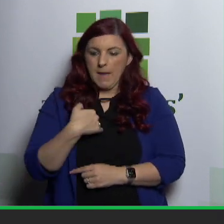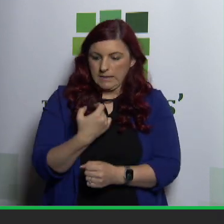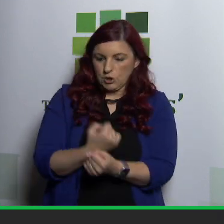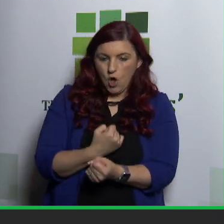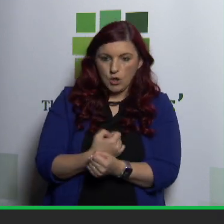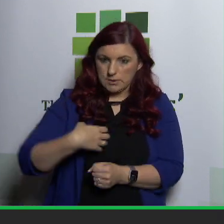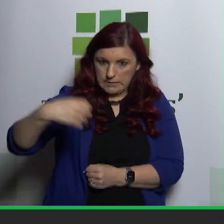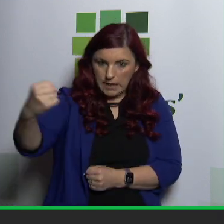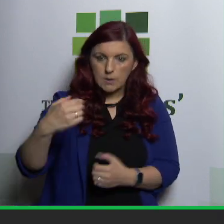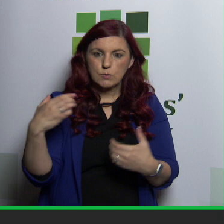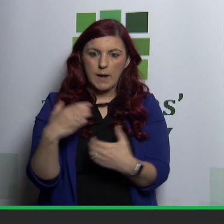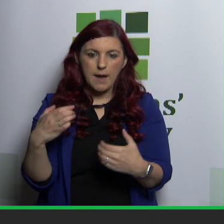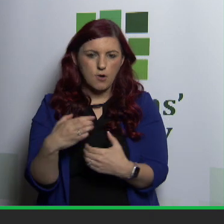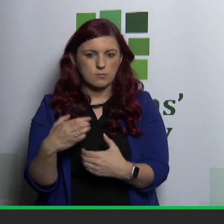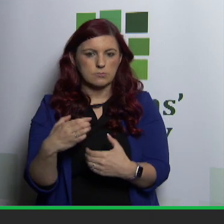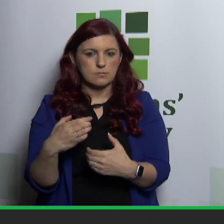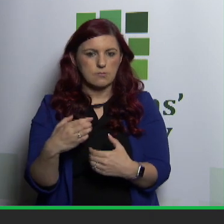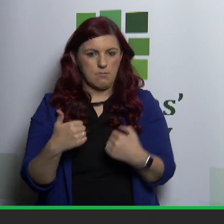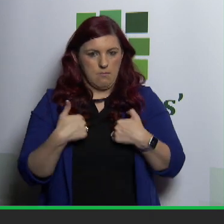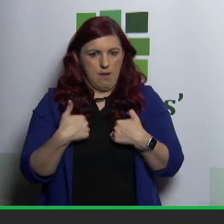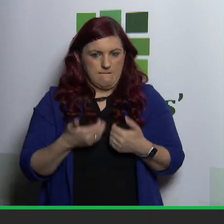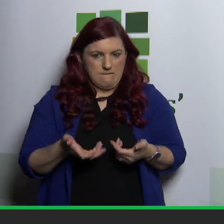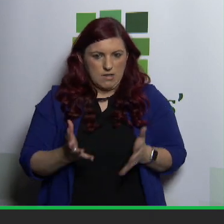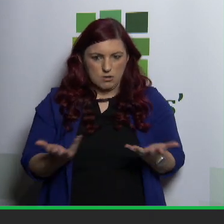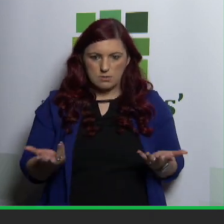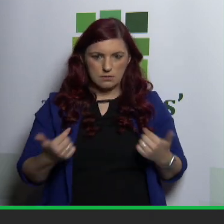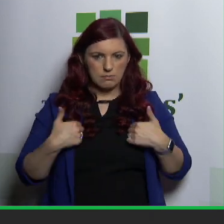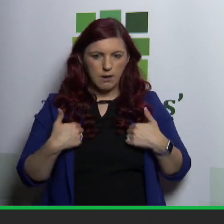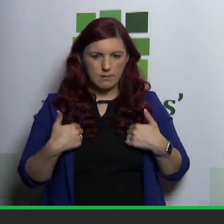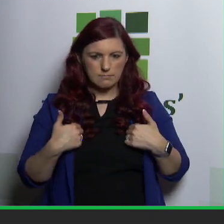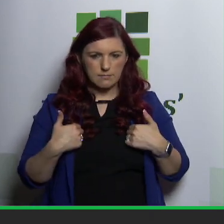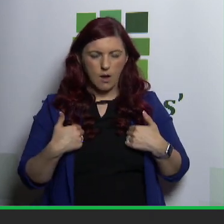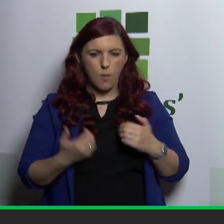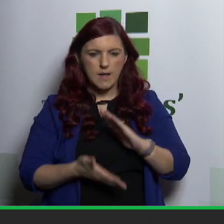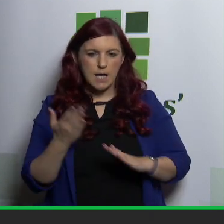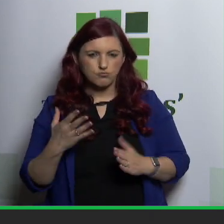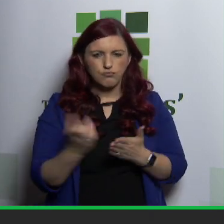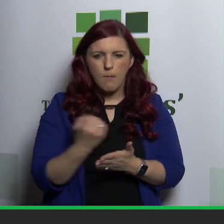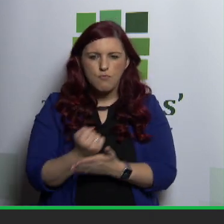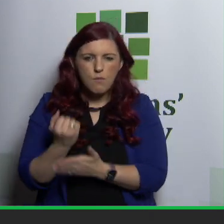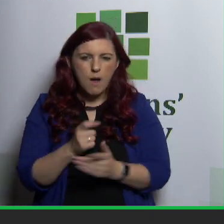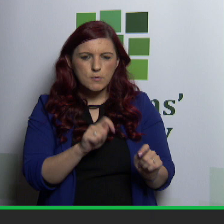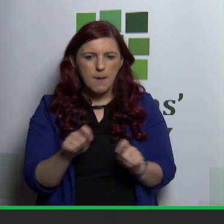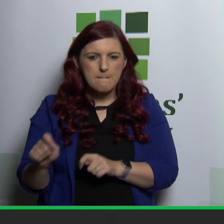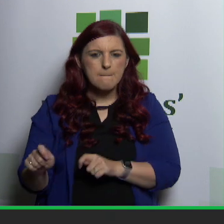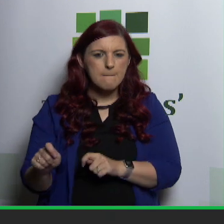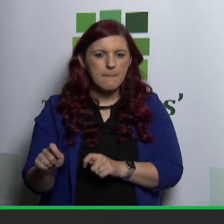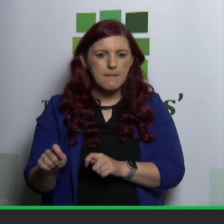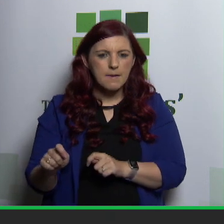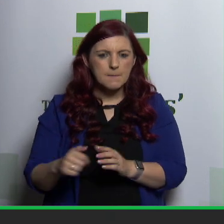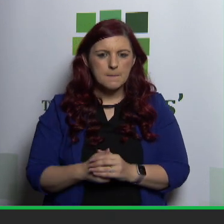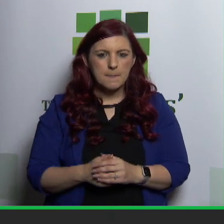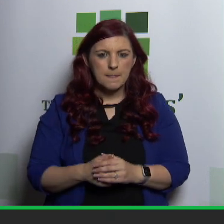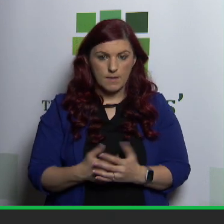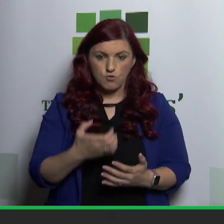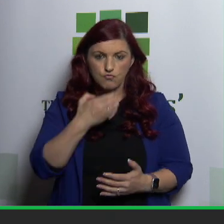was taken into care. So I ended up going out and shoplifting. I had a